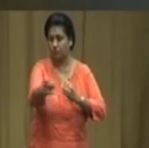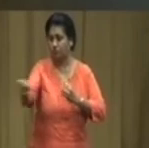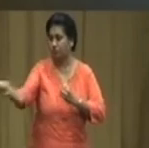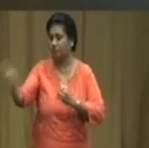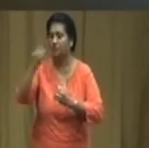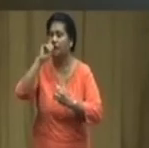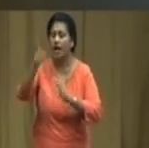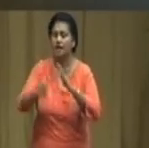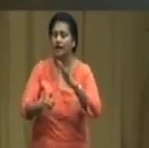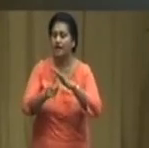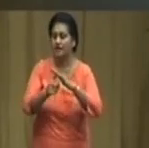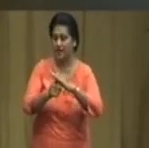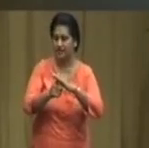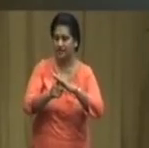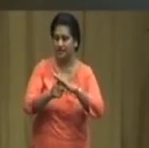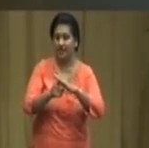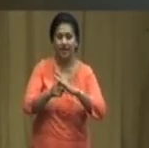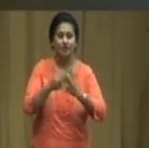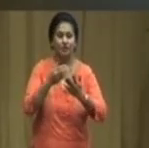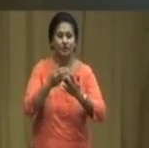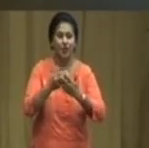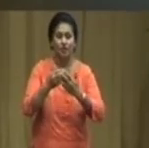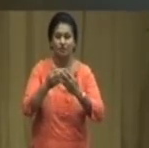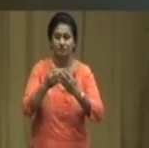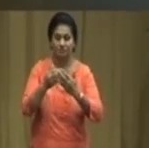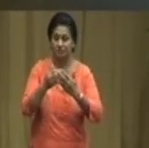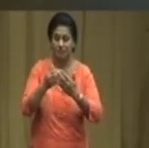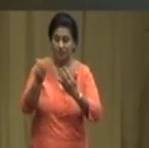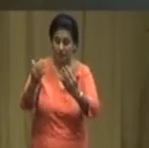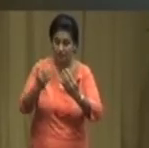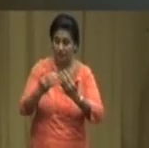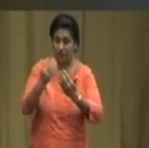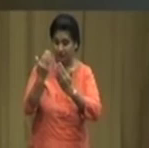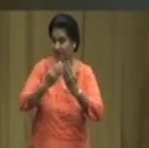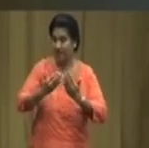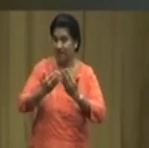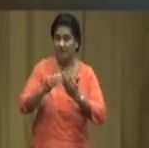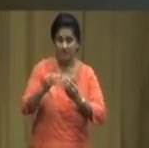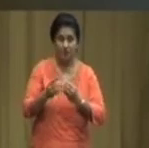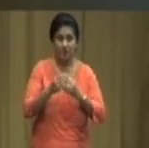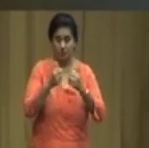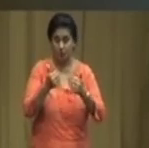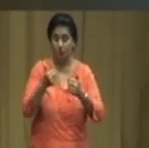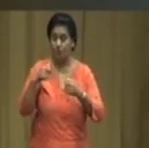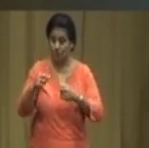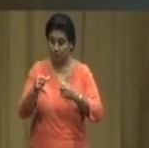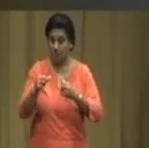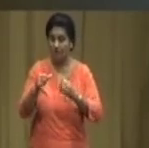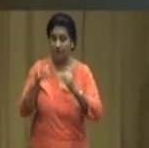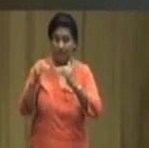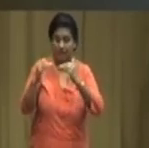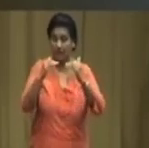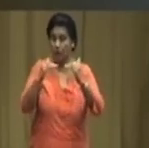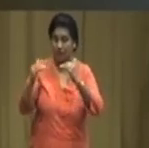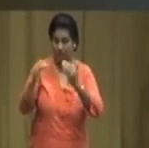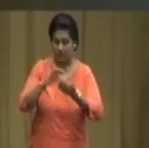political disputes and insurgencies and various disagreements, a lot of these I think have their roots in equity, and I think so that's a particularly important point